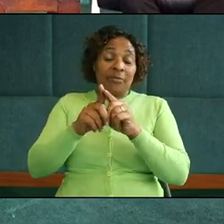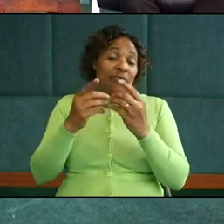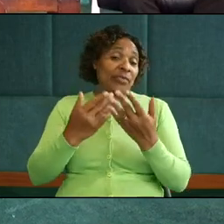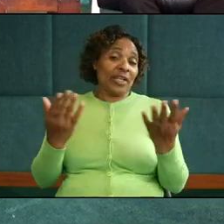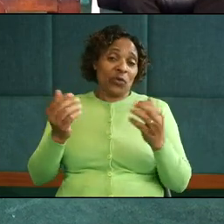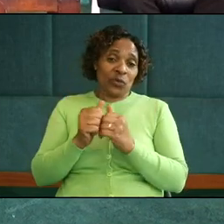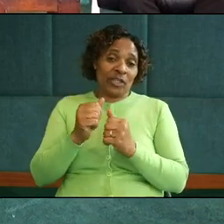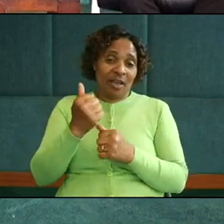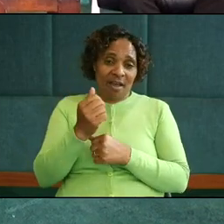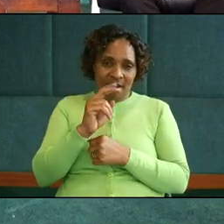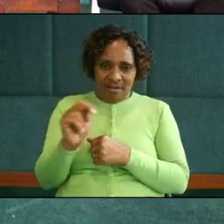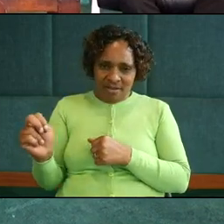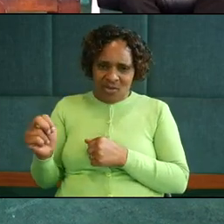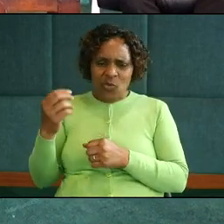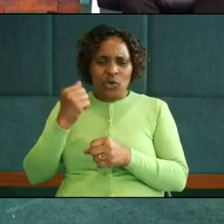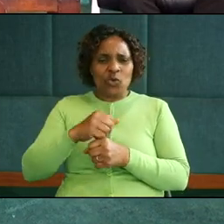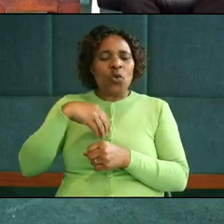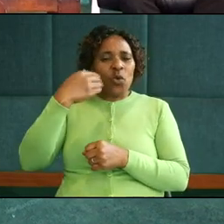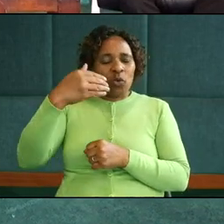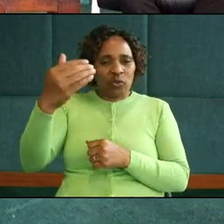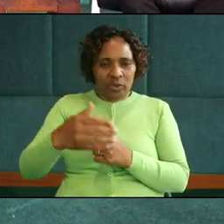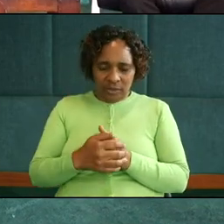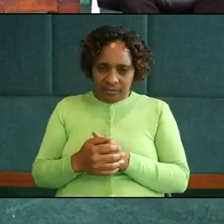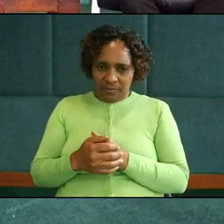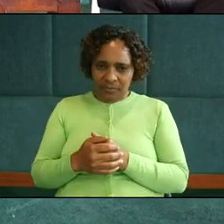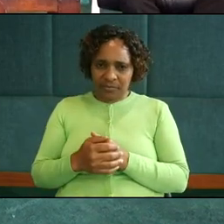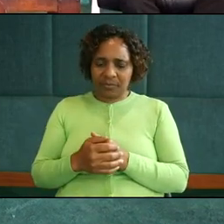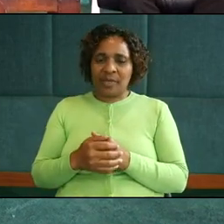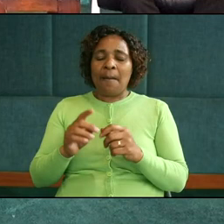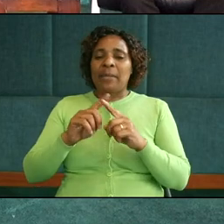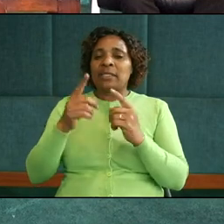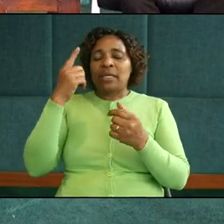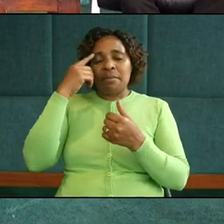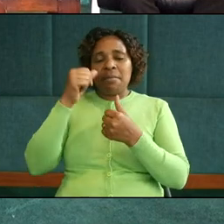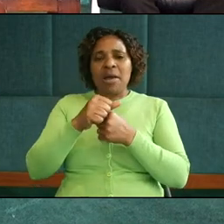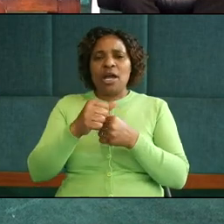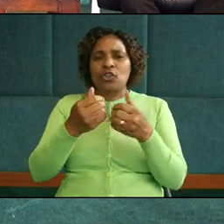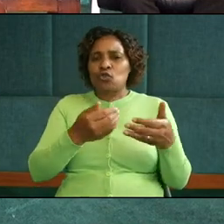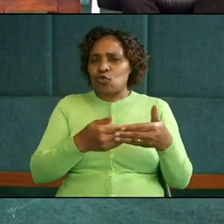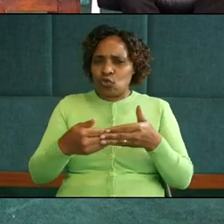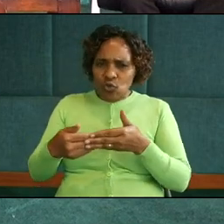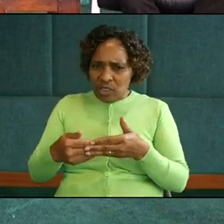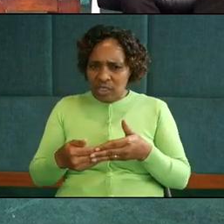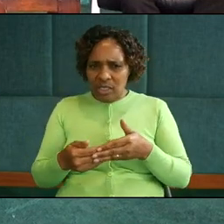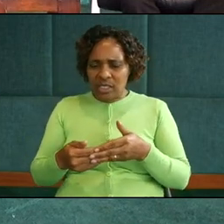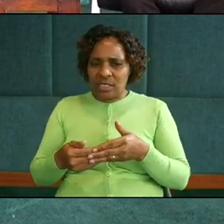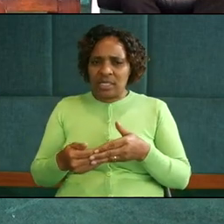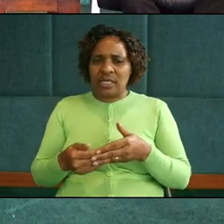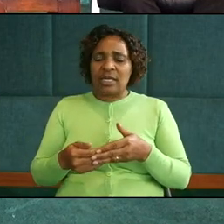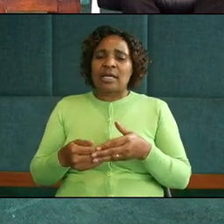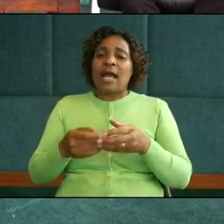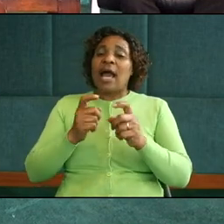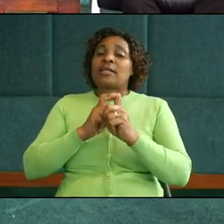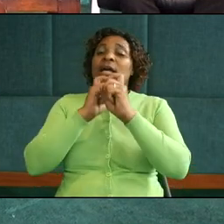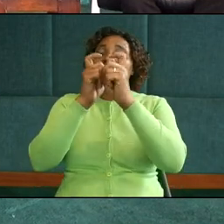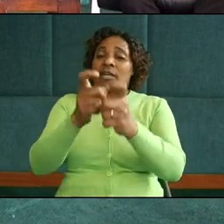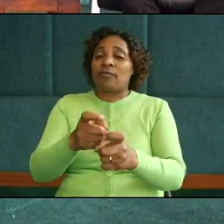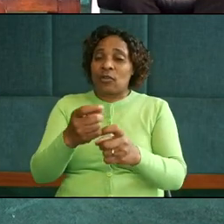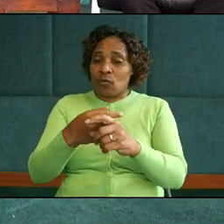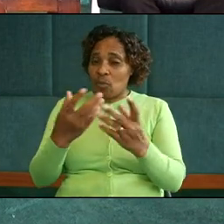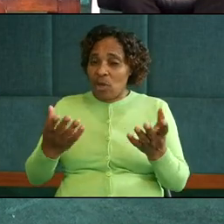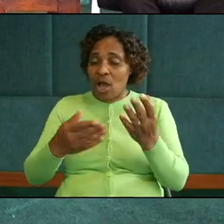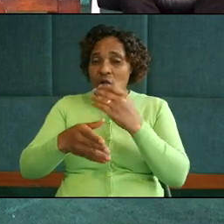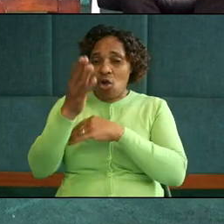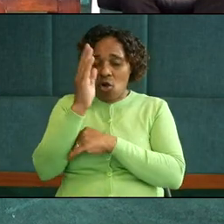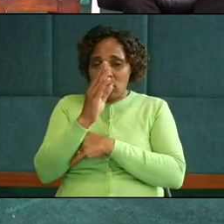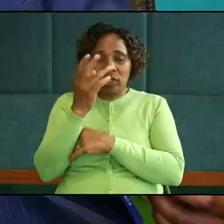It's impeccable. You know, we do it all the time. And we have to remember, children, we don't deserve children. Children are a gift from God. Right.